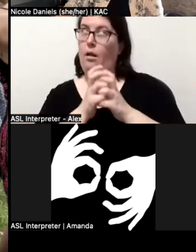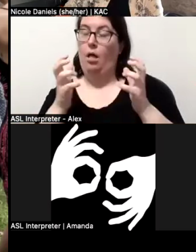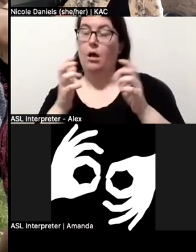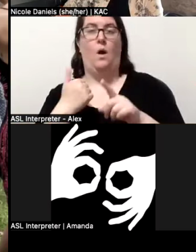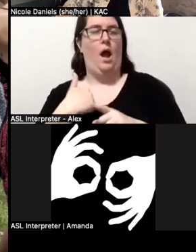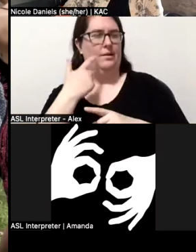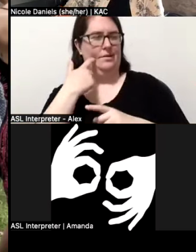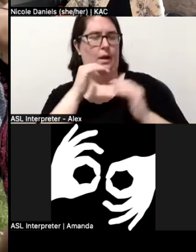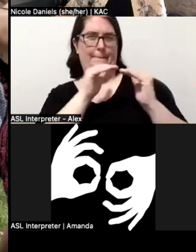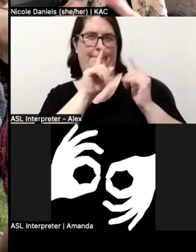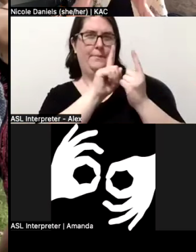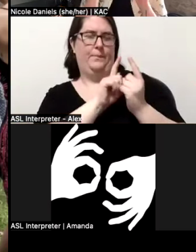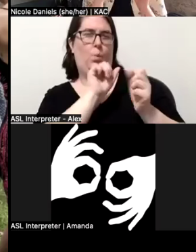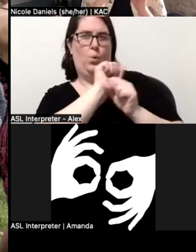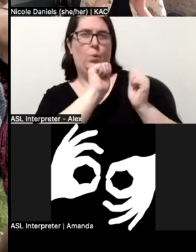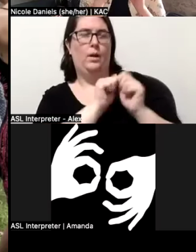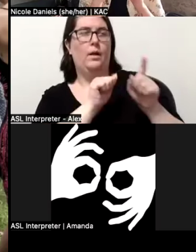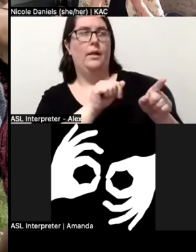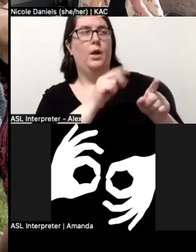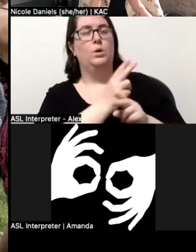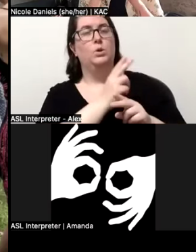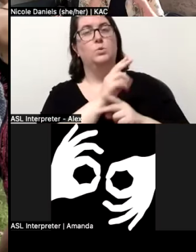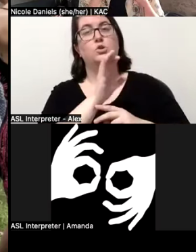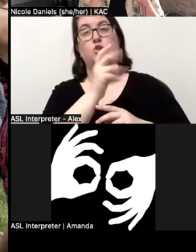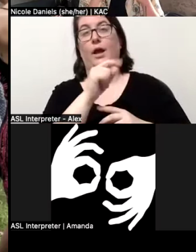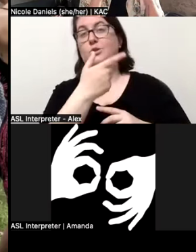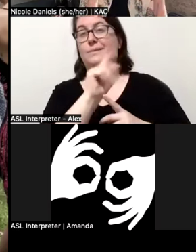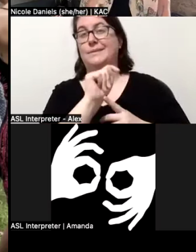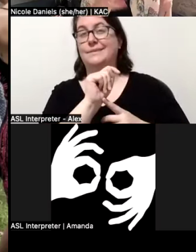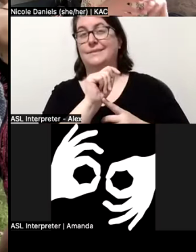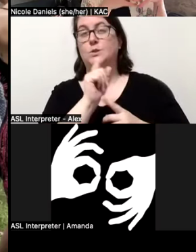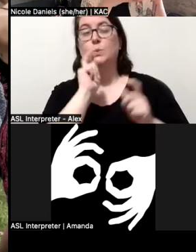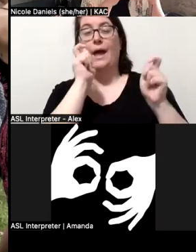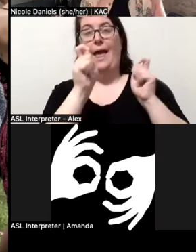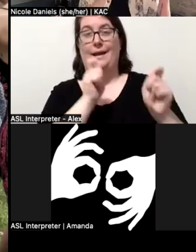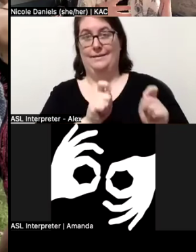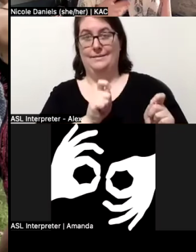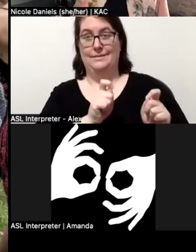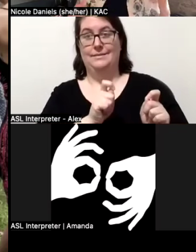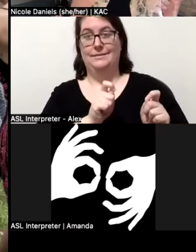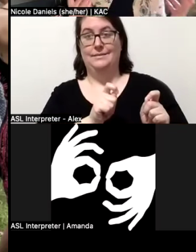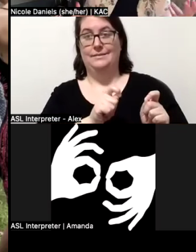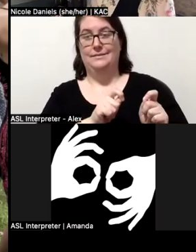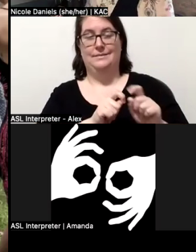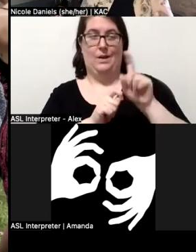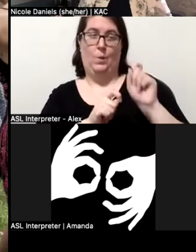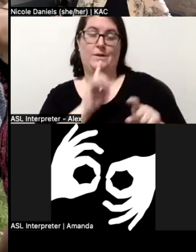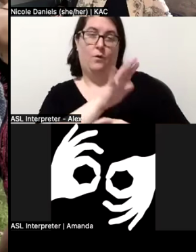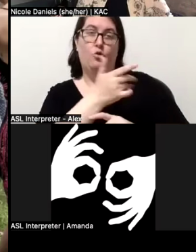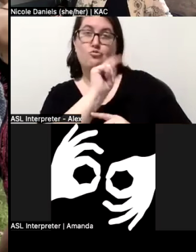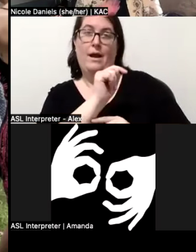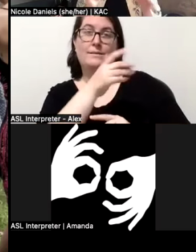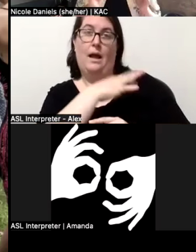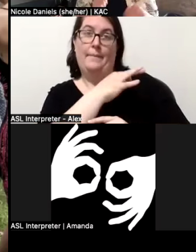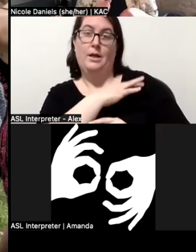with a peer who said that she was using ChatGPT to edit a question for a grant application,